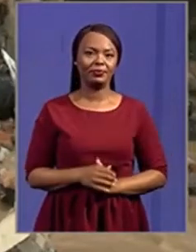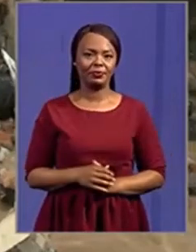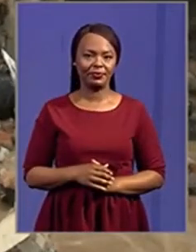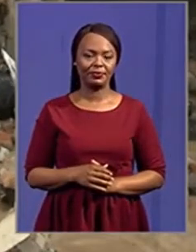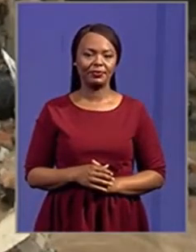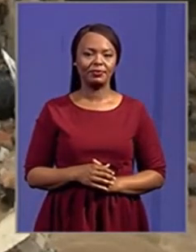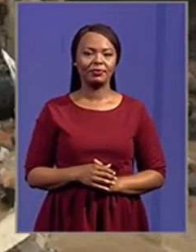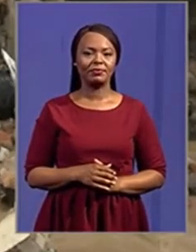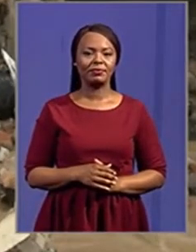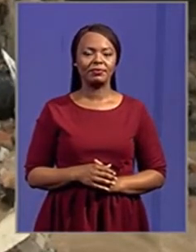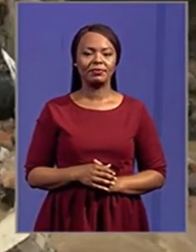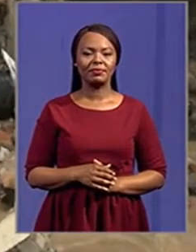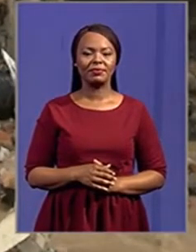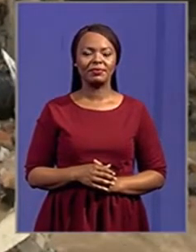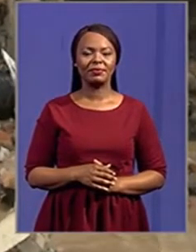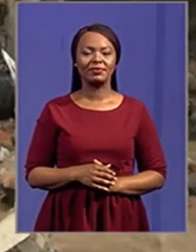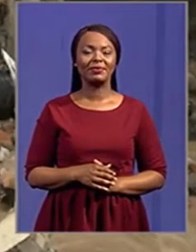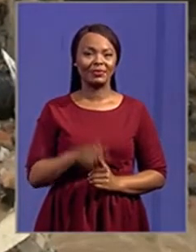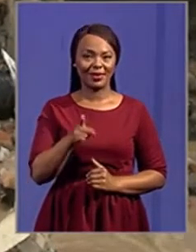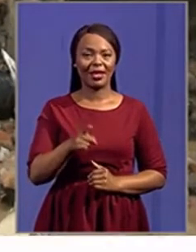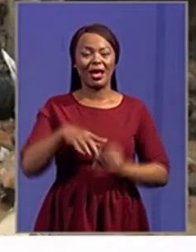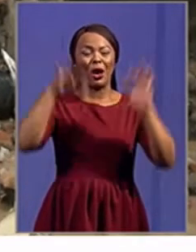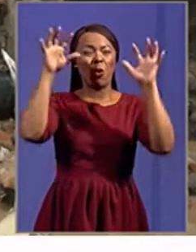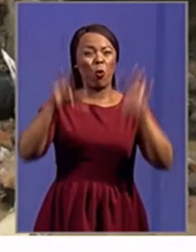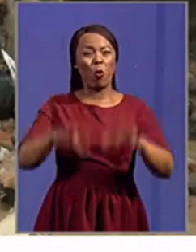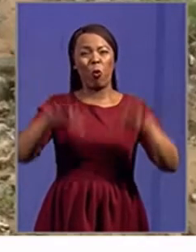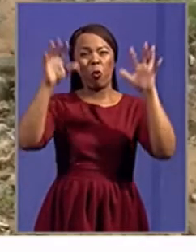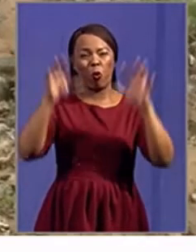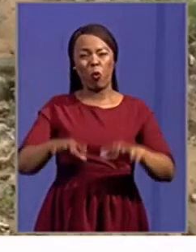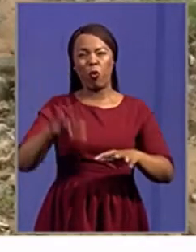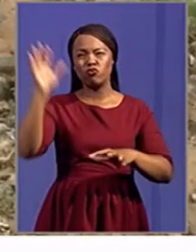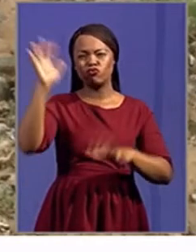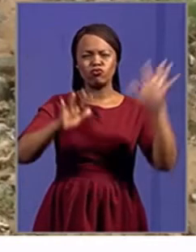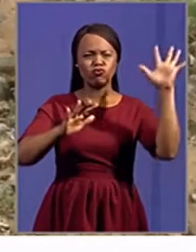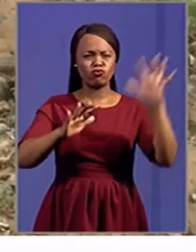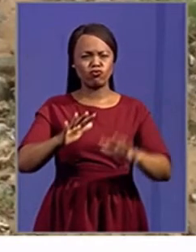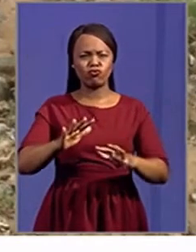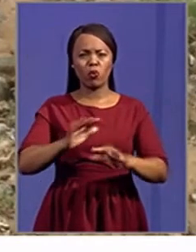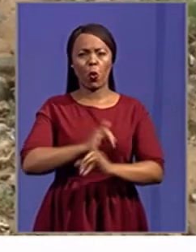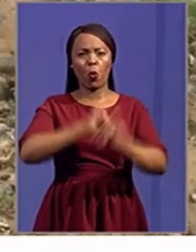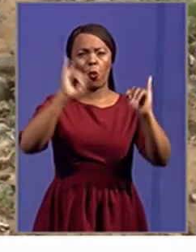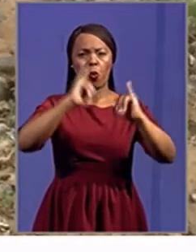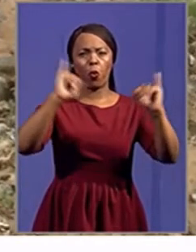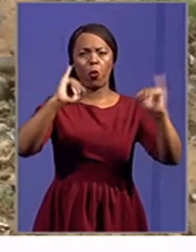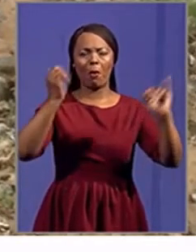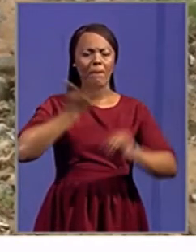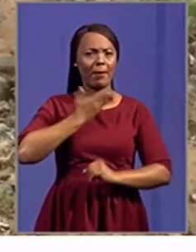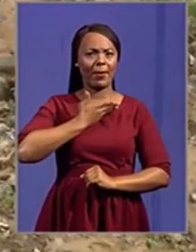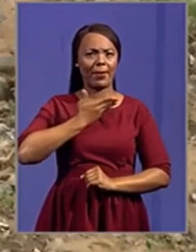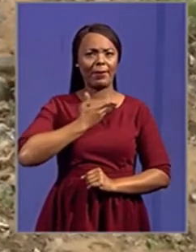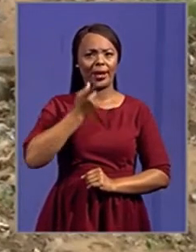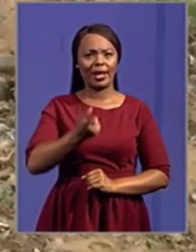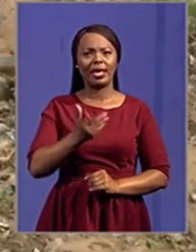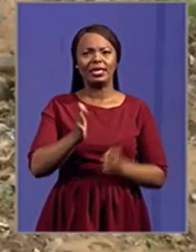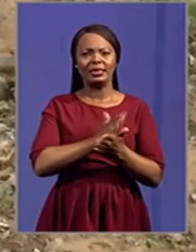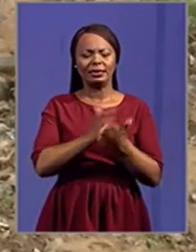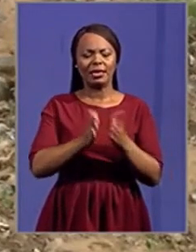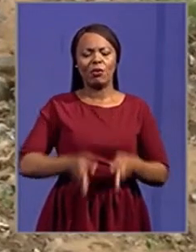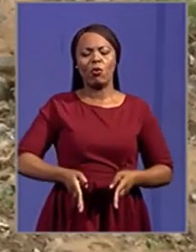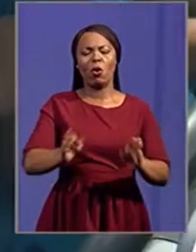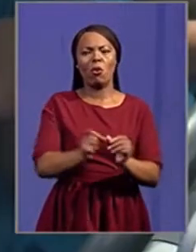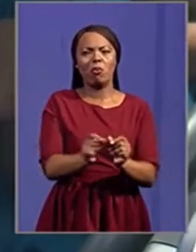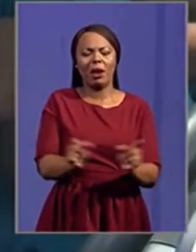dipula di sile mo phula wa tshenyo mo matlo a batho a diketse metseng ha mebila yona e hohulehile ba bang ba baahi ba sa kgone le ho fihla matlong a